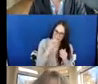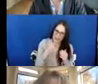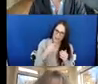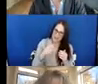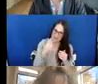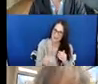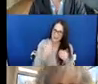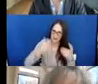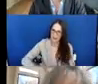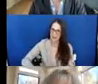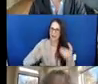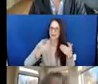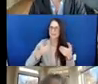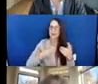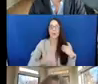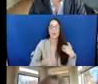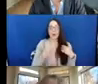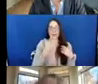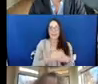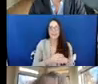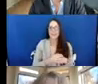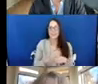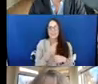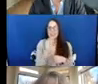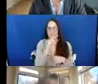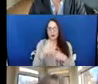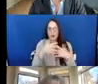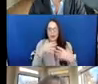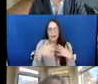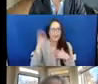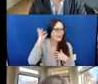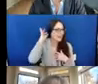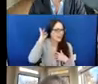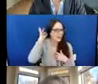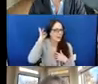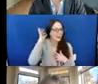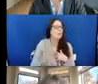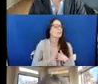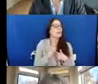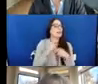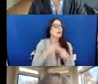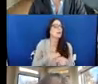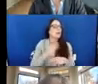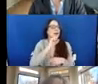white, grey-haired, what is politely called elderly,